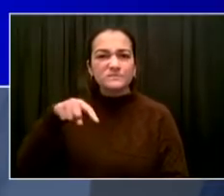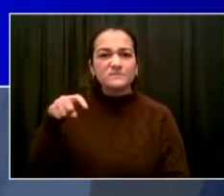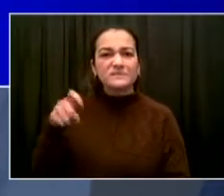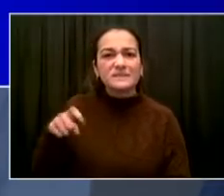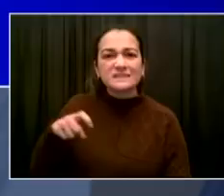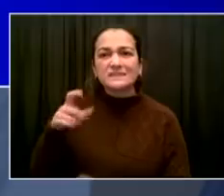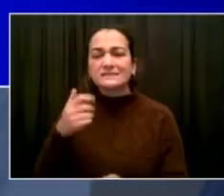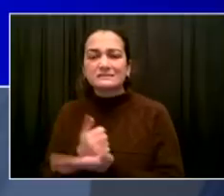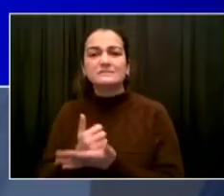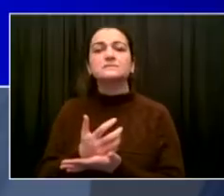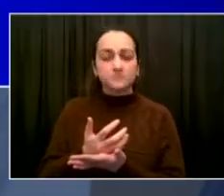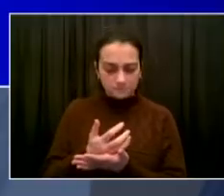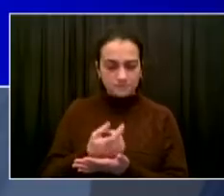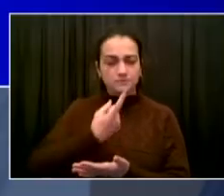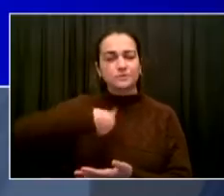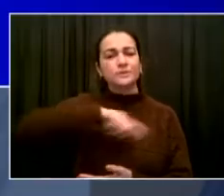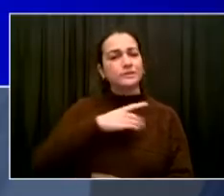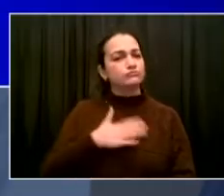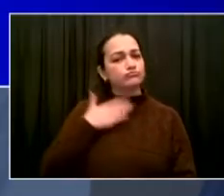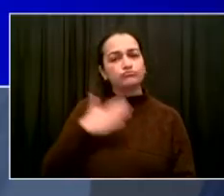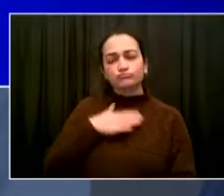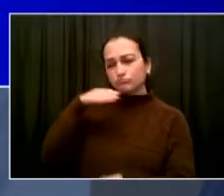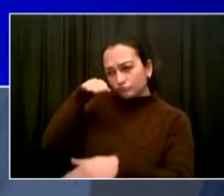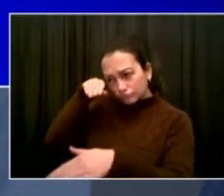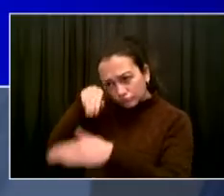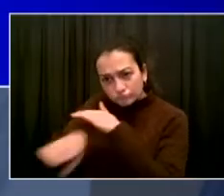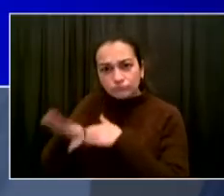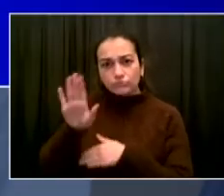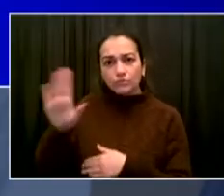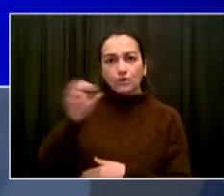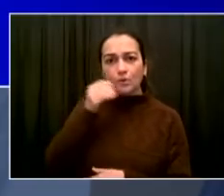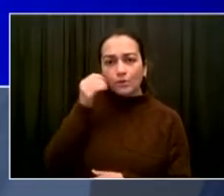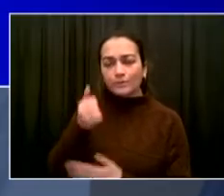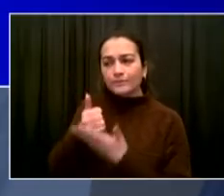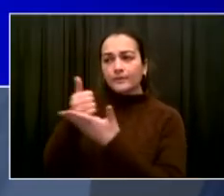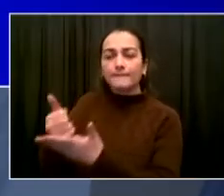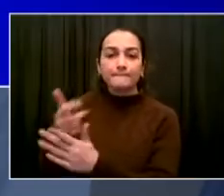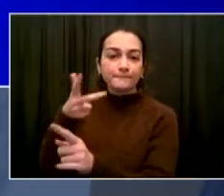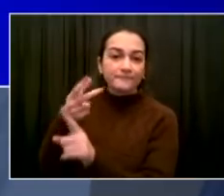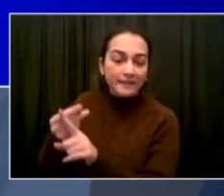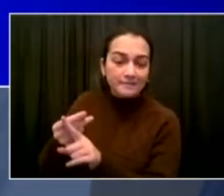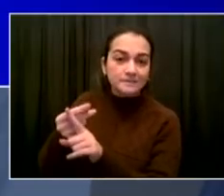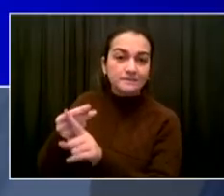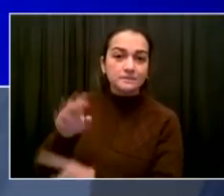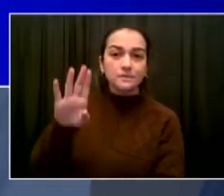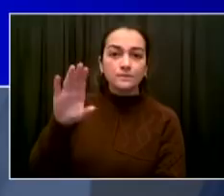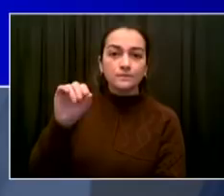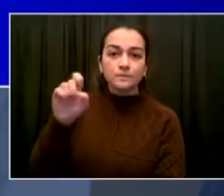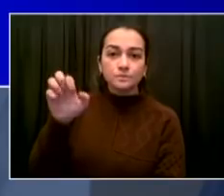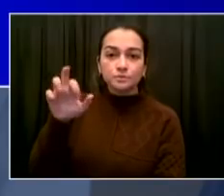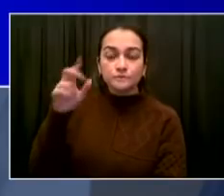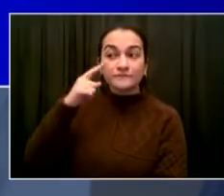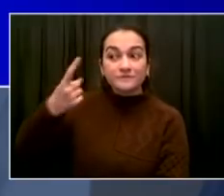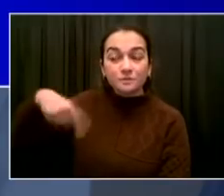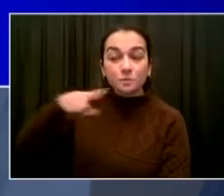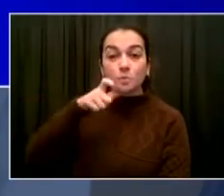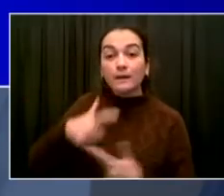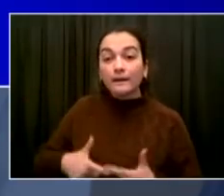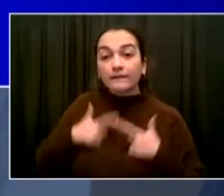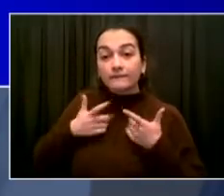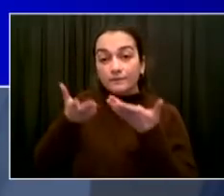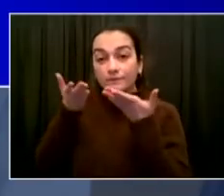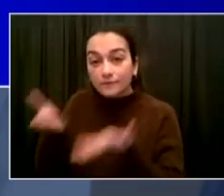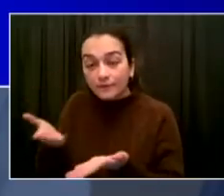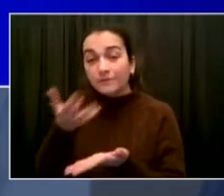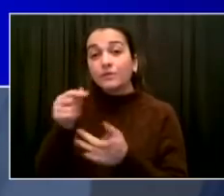5 to 11-year-olds. We got to see a lot more vaccination there. Parents, grandparents, guardians, please get your 5 to 11-year-olds vaccinated.